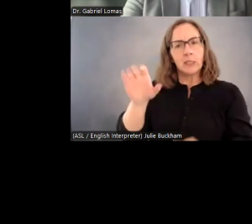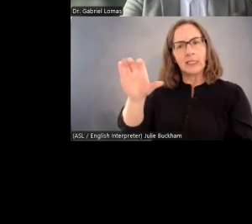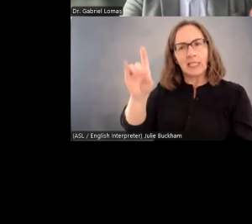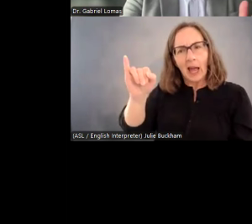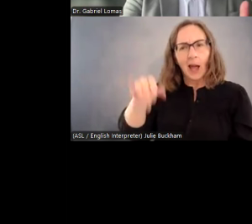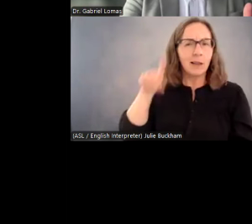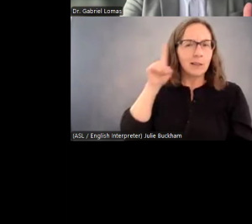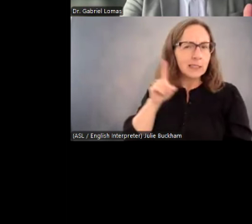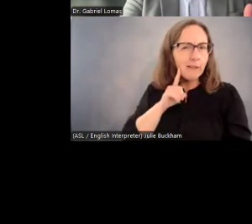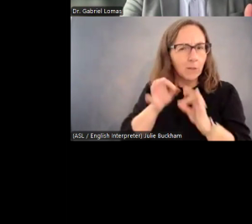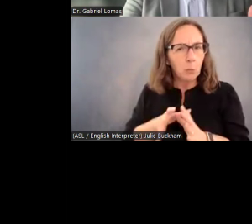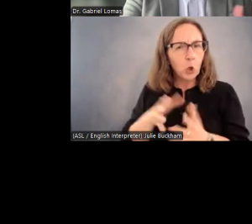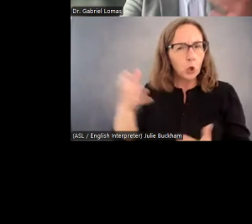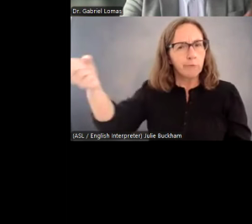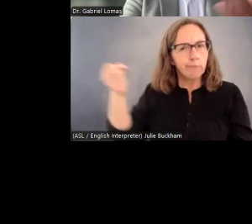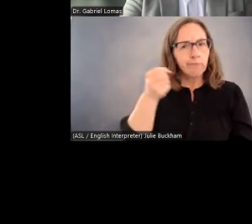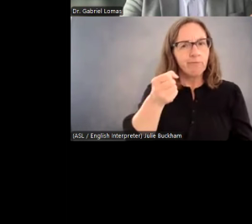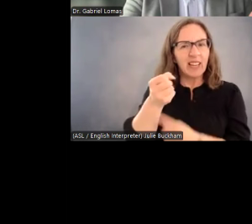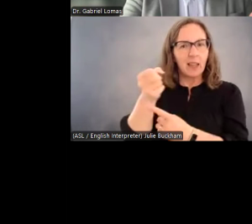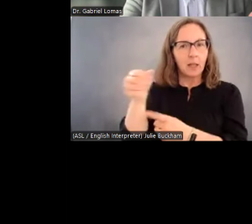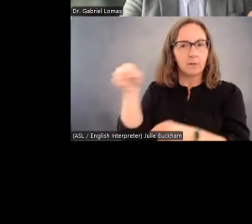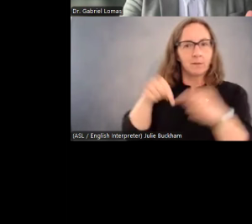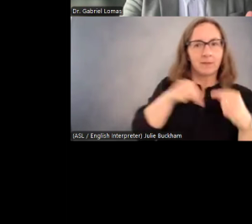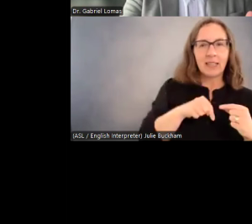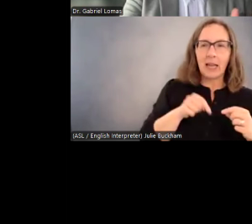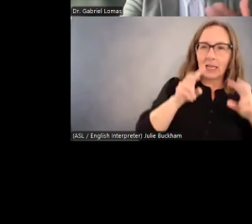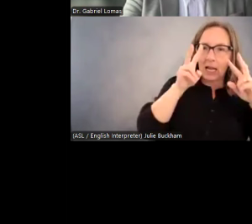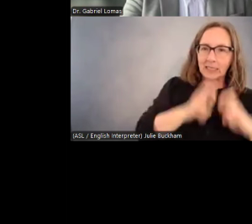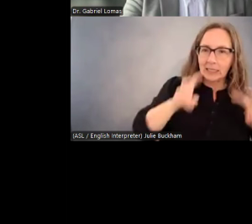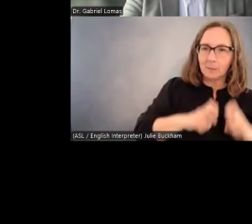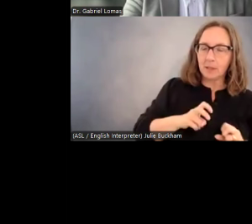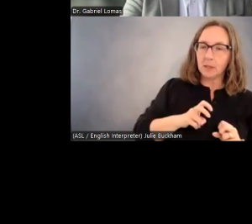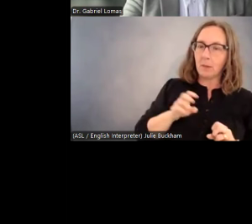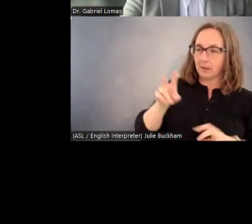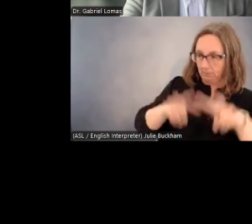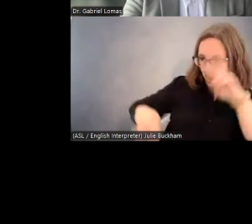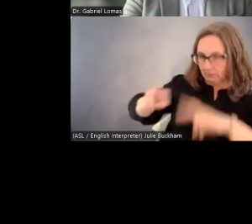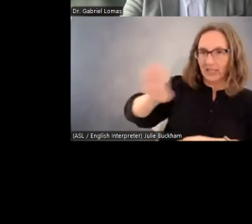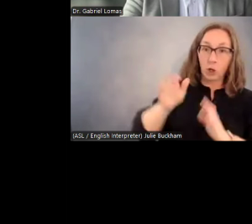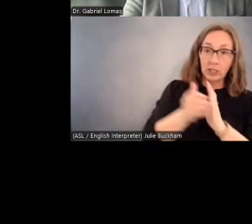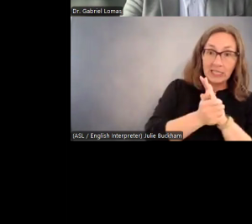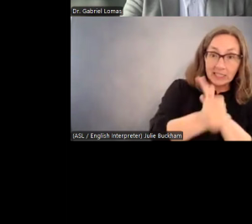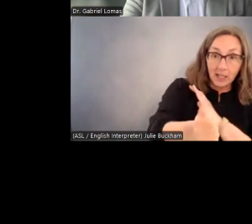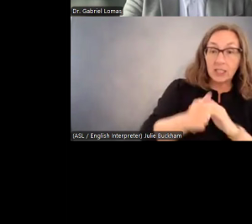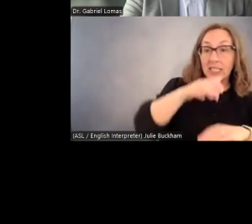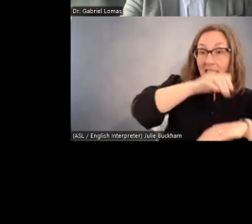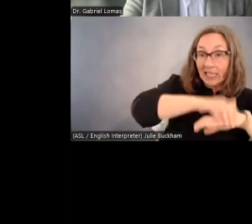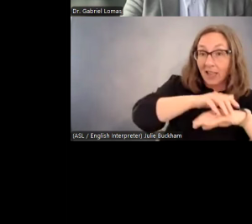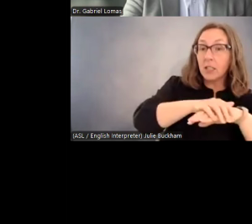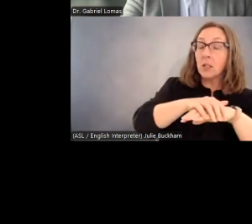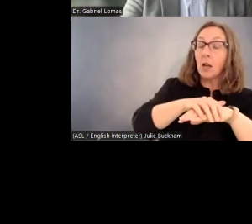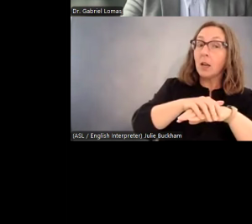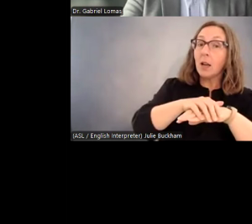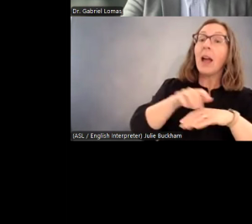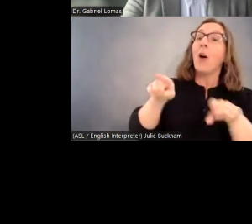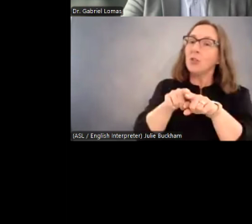kind of goes back to the assessment piece that we need to be evaluating their functioning, including their English and their language skills to make sure that we are getting them the